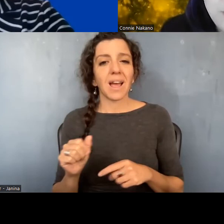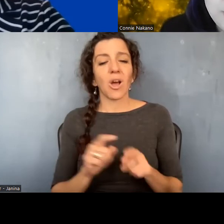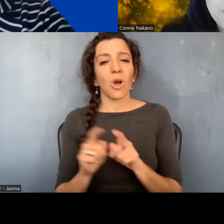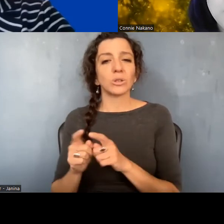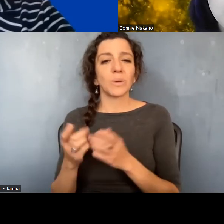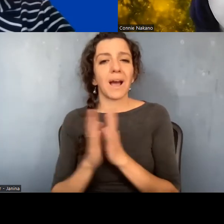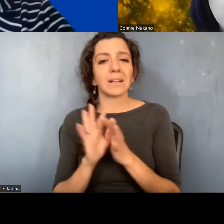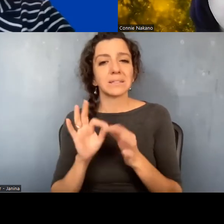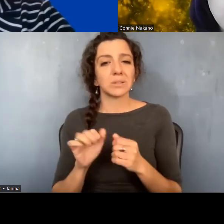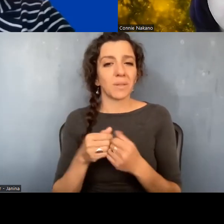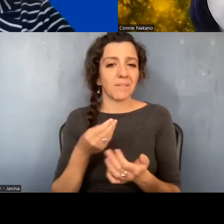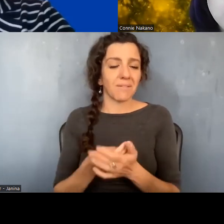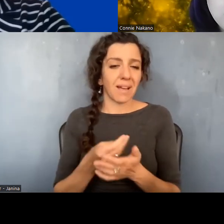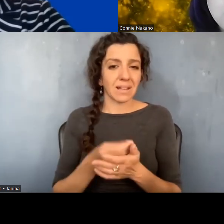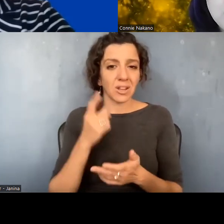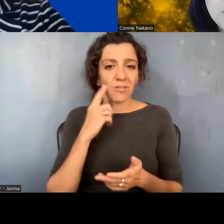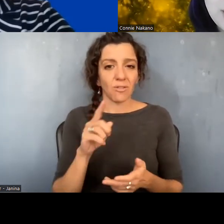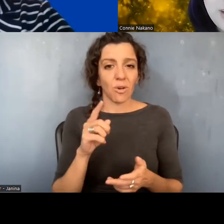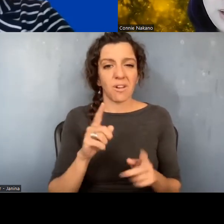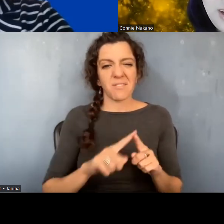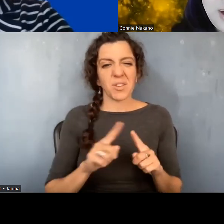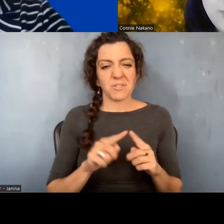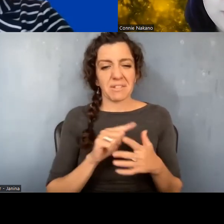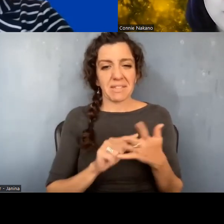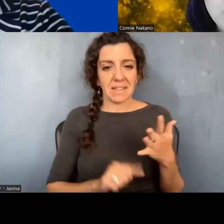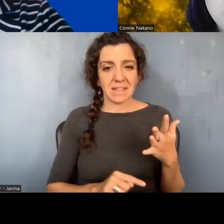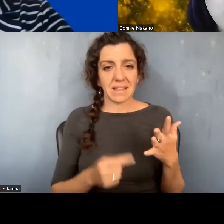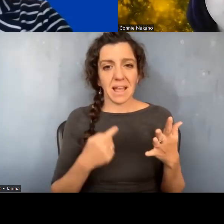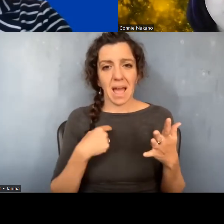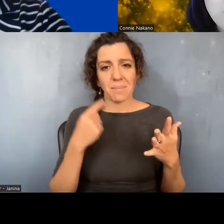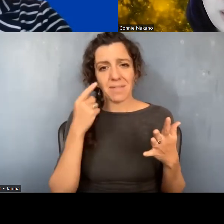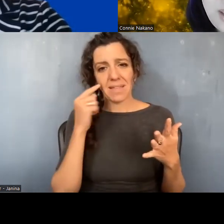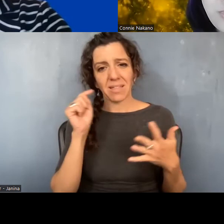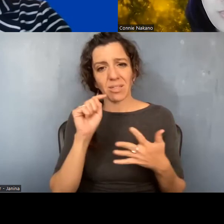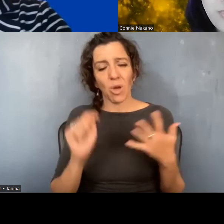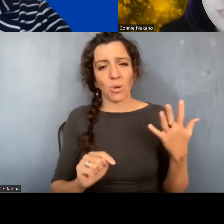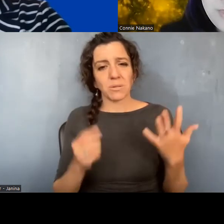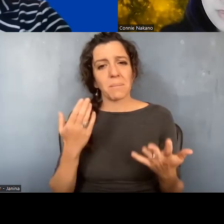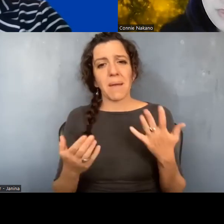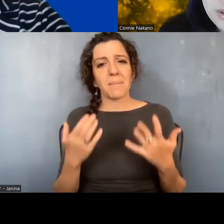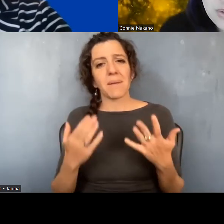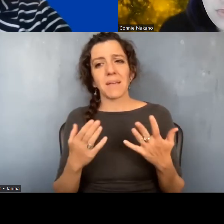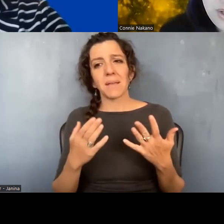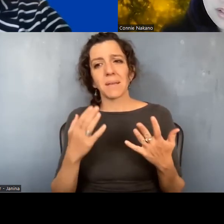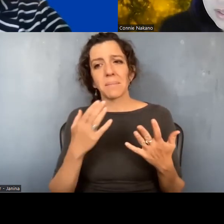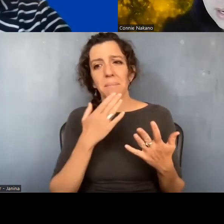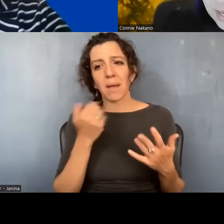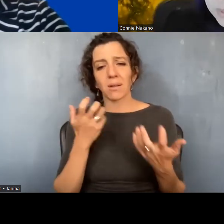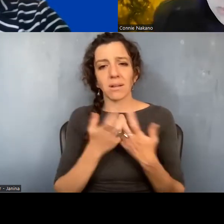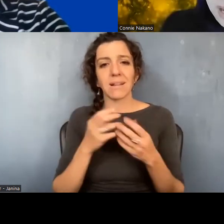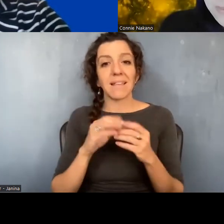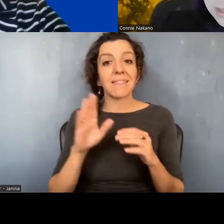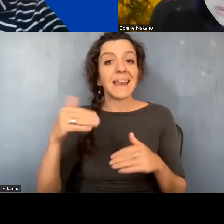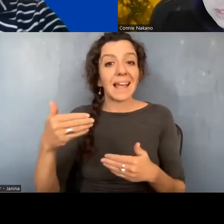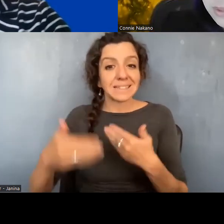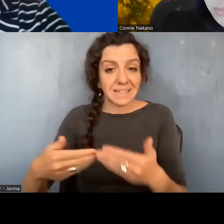asking about funding specifically for a few different things. And I'm thinking those maybe be better suited when in the next steps